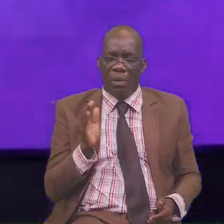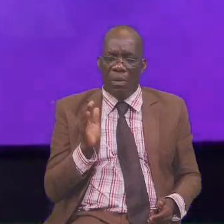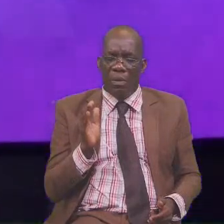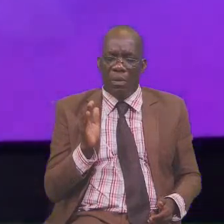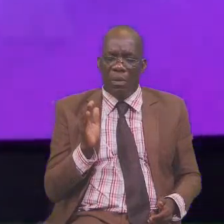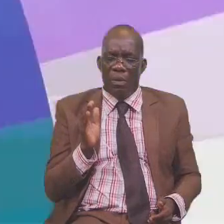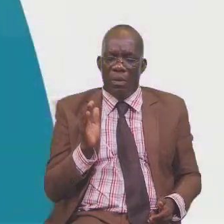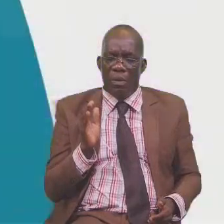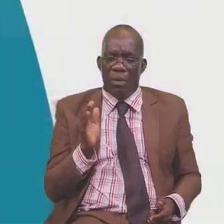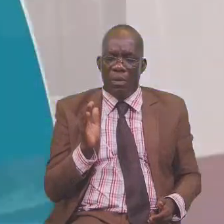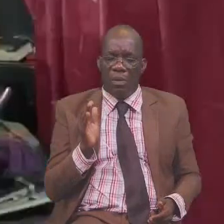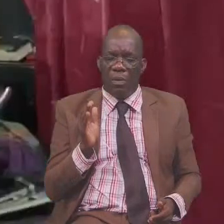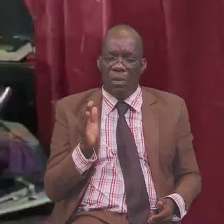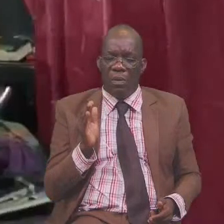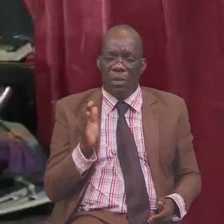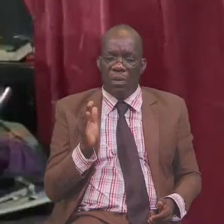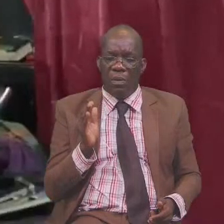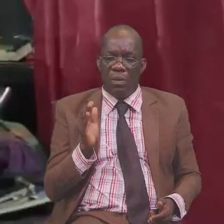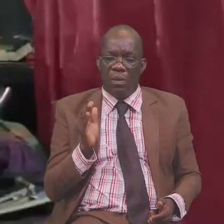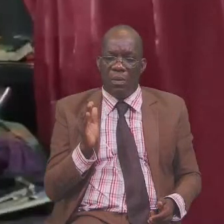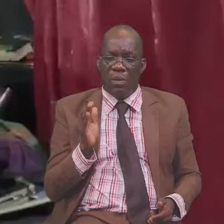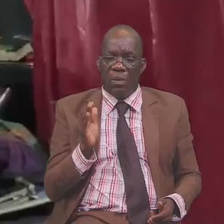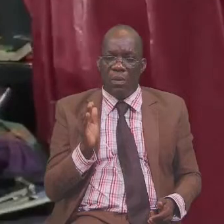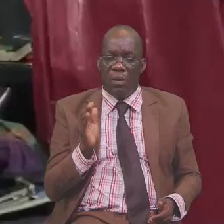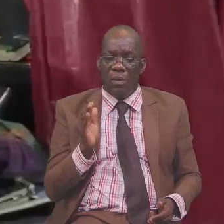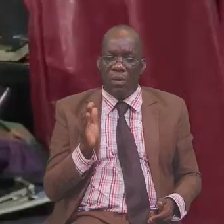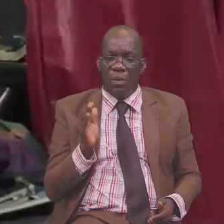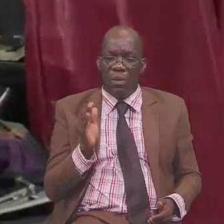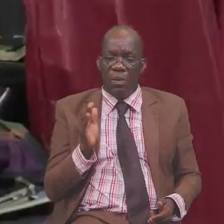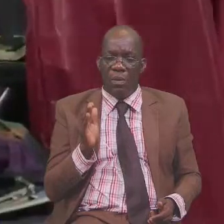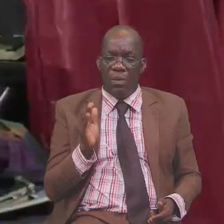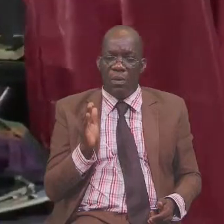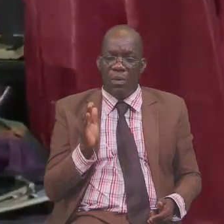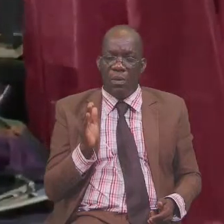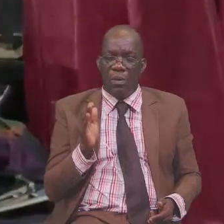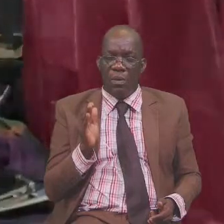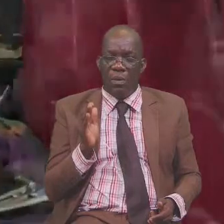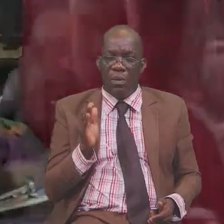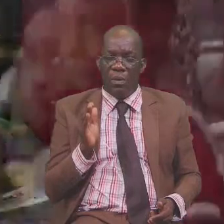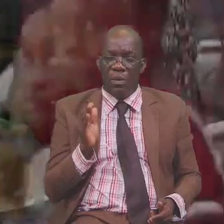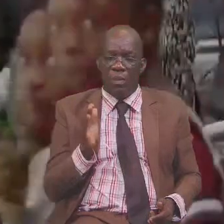God. Thank you, Jesus. Amen. Praise the Lord.